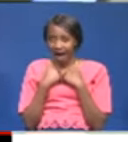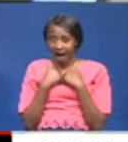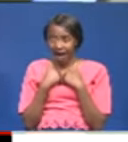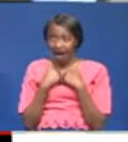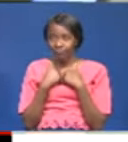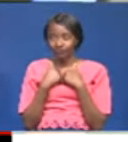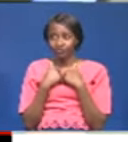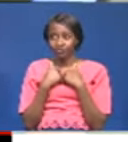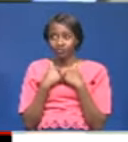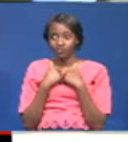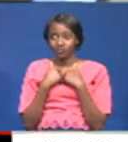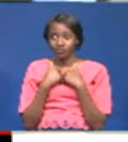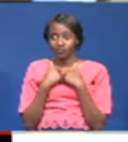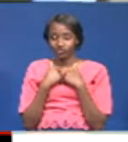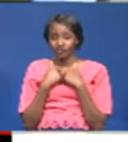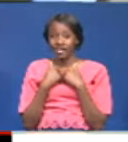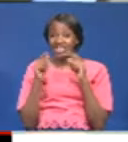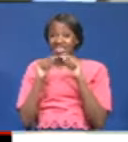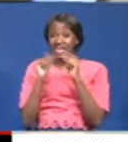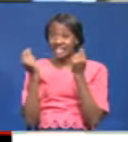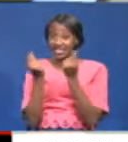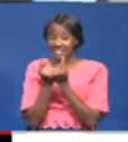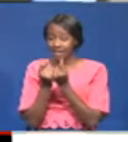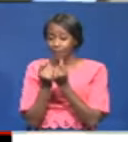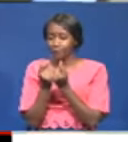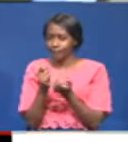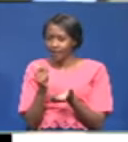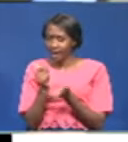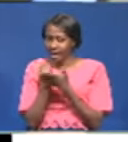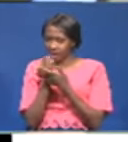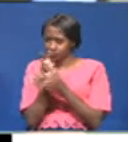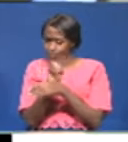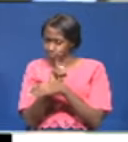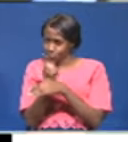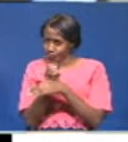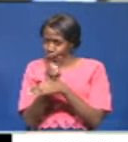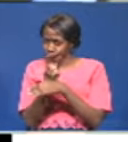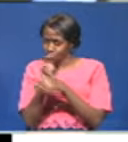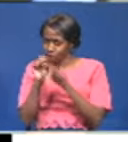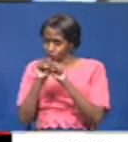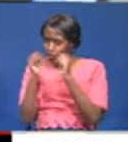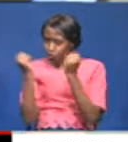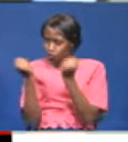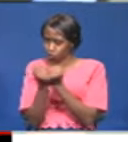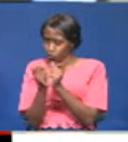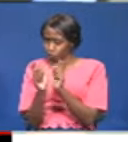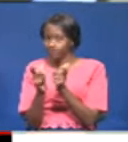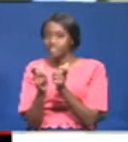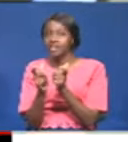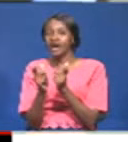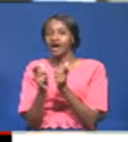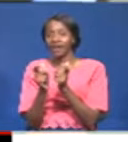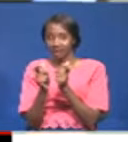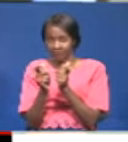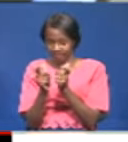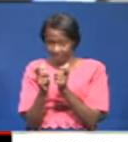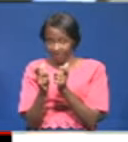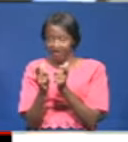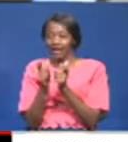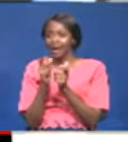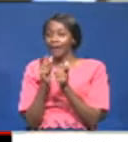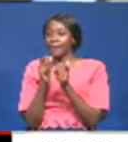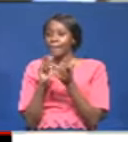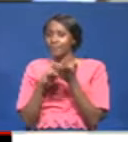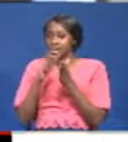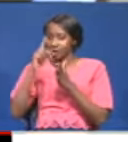team that all they do is monitor social media, all of them, social media platforms. Prior to this, we